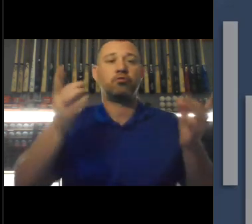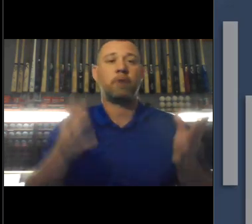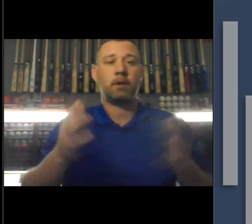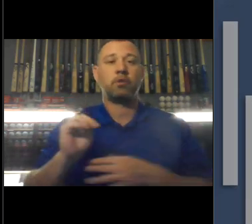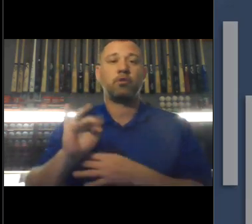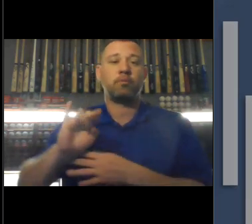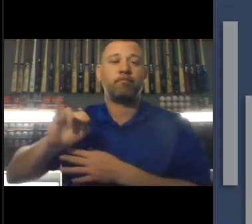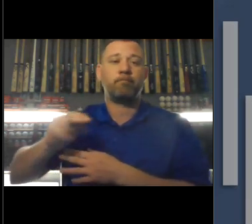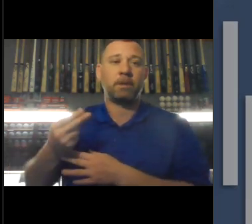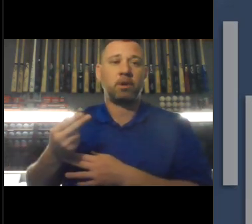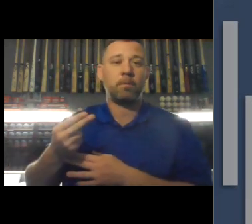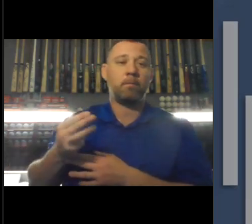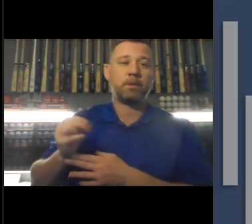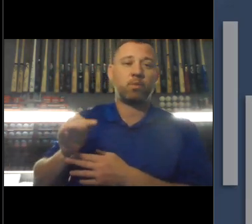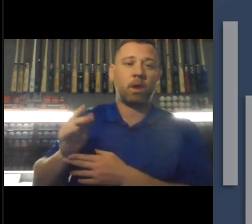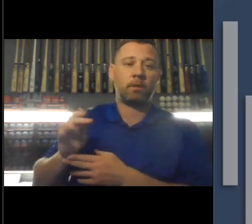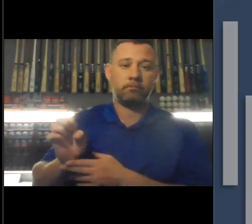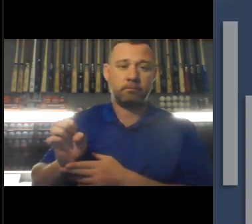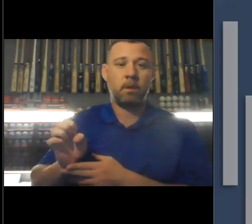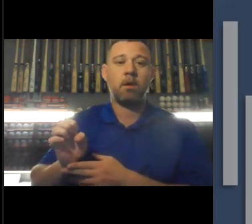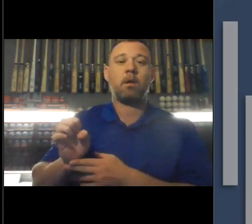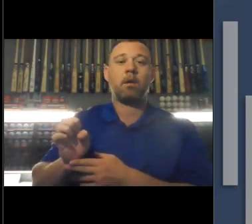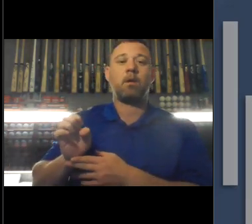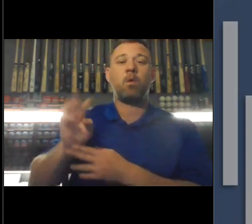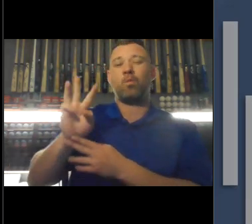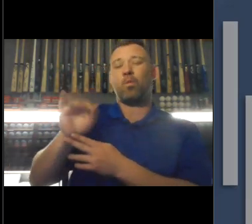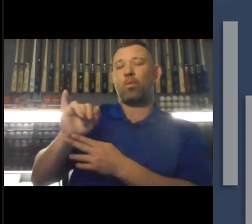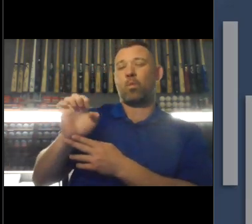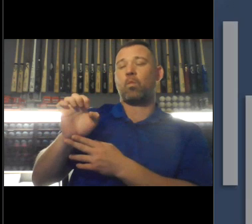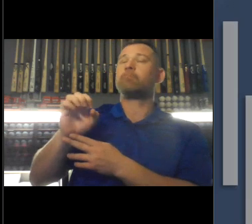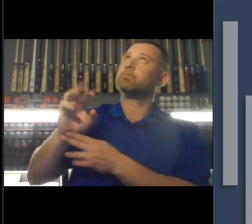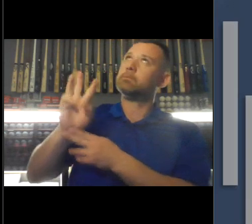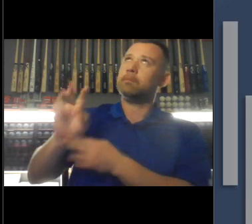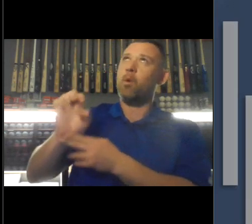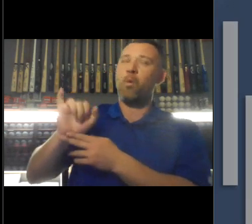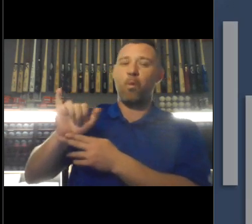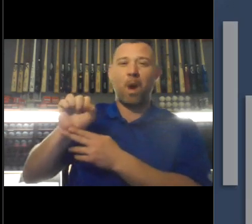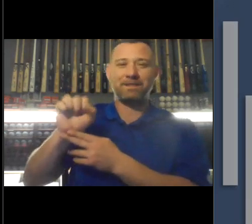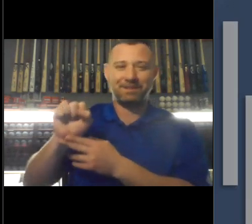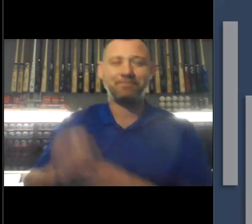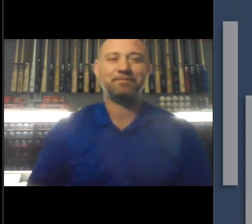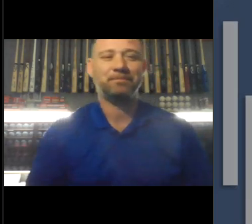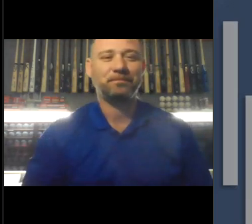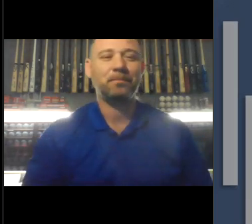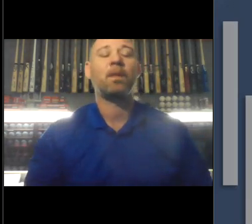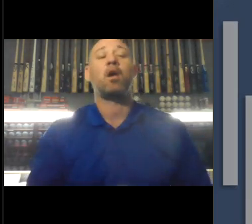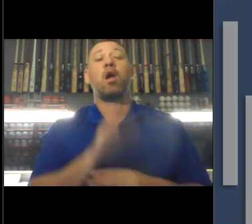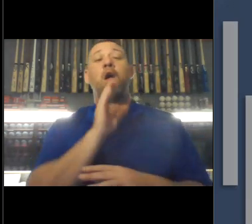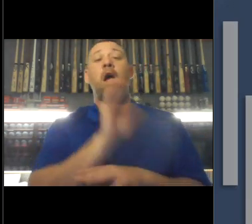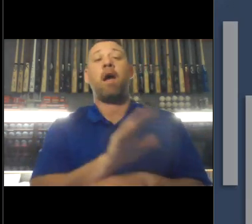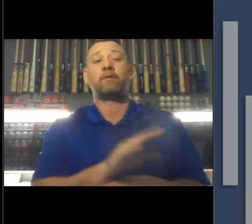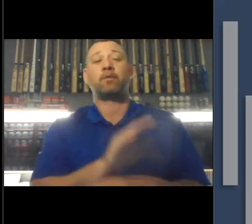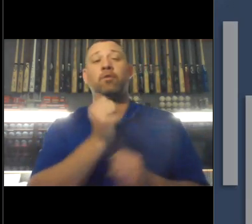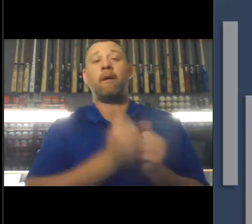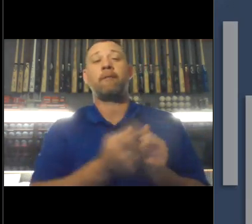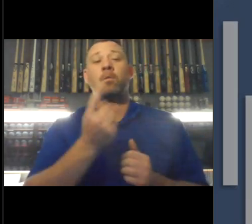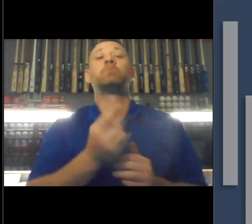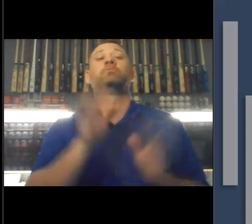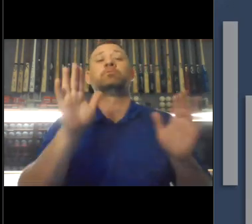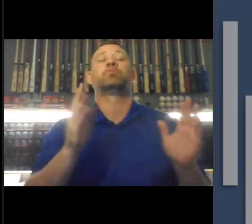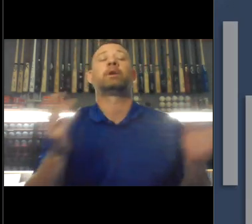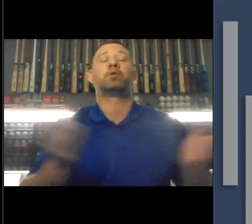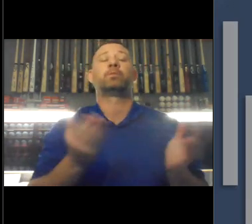Why, thank you. Thank you for that very kind introduction. Good afternoon, everyone. It's great to be here in Fresno today